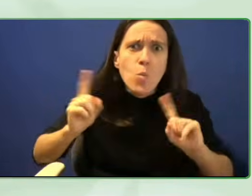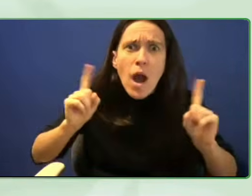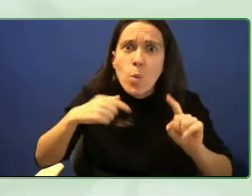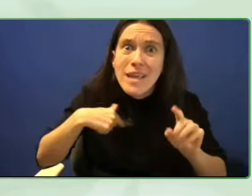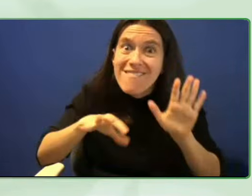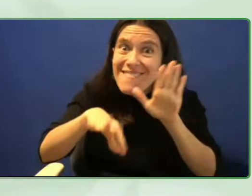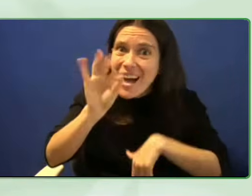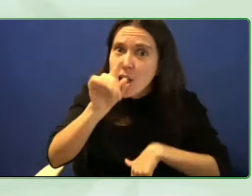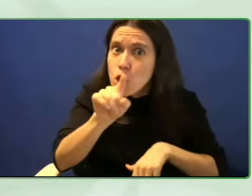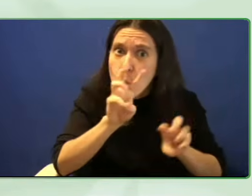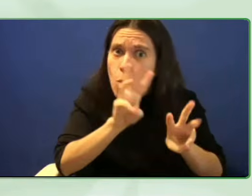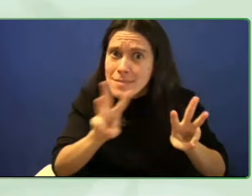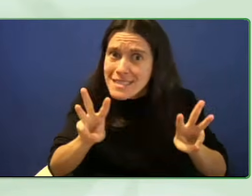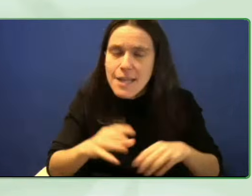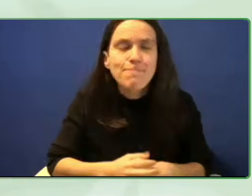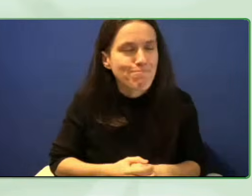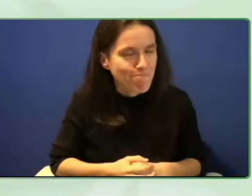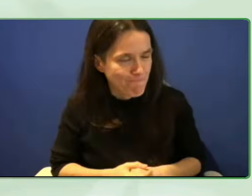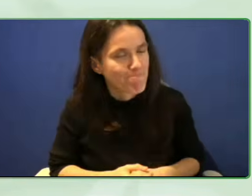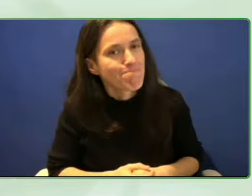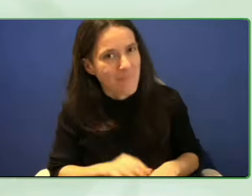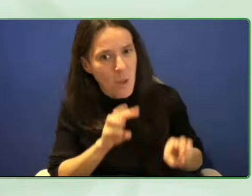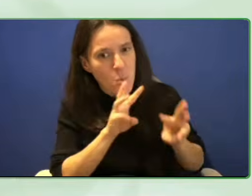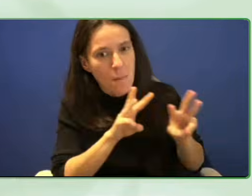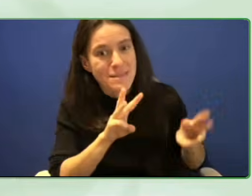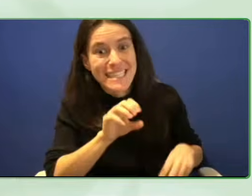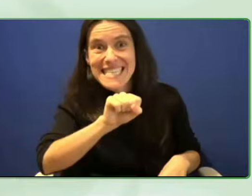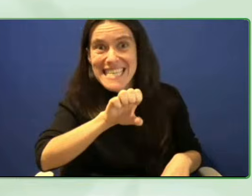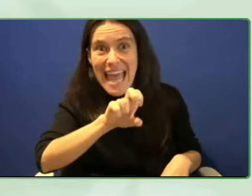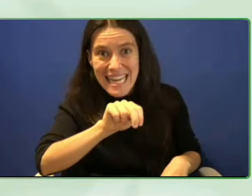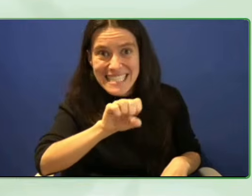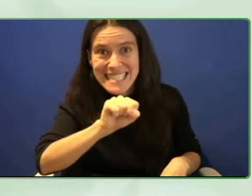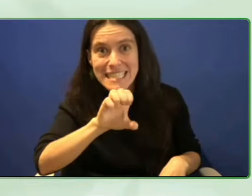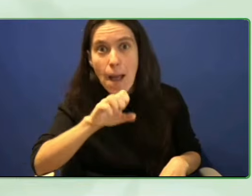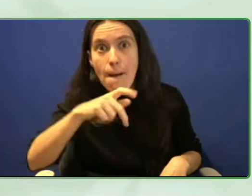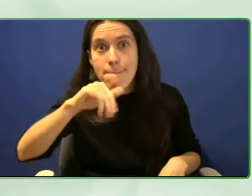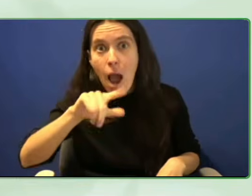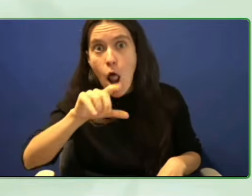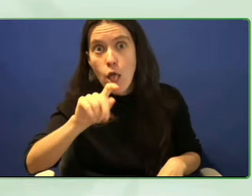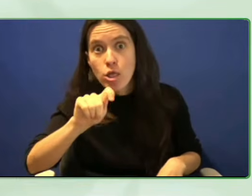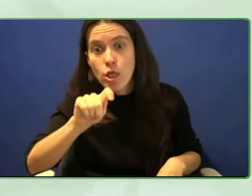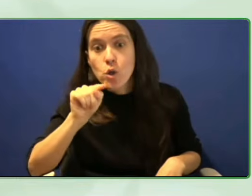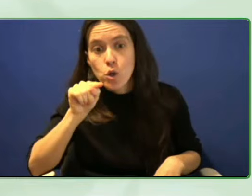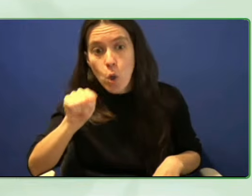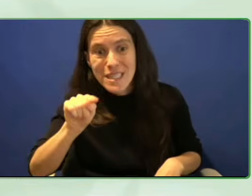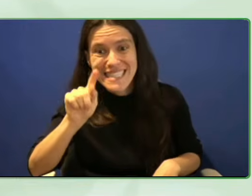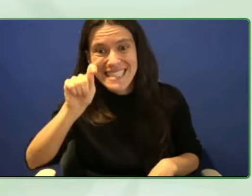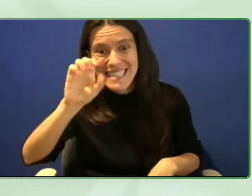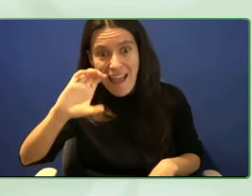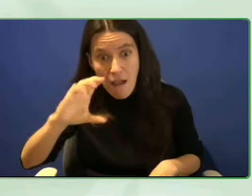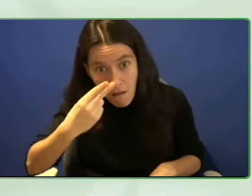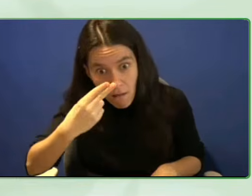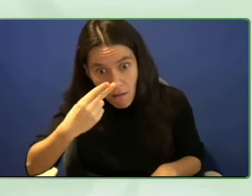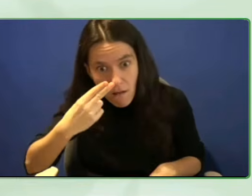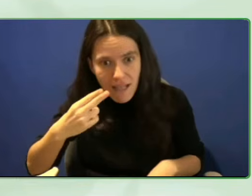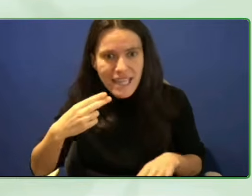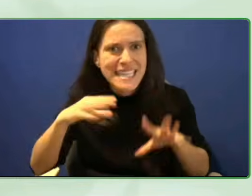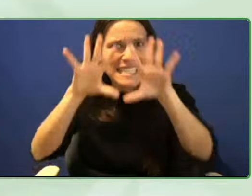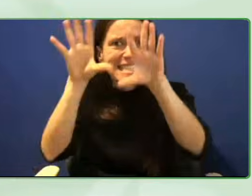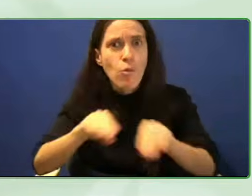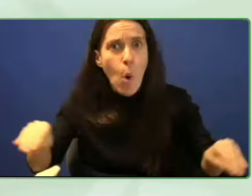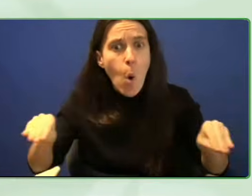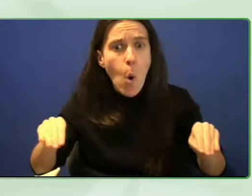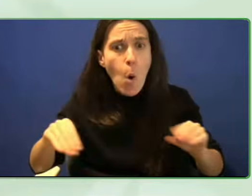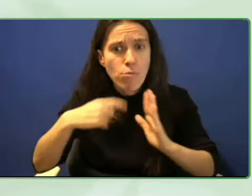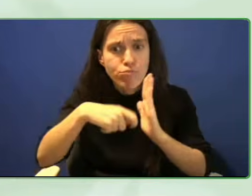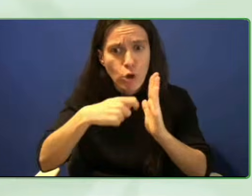website? Yep, so the website is sensepilot.tech. And if you're here at the Zero Project, we actually have a setup just down in the gaming